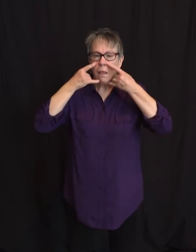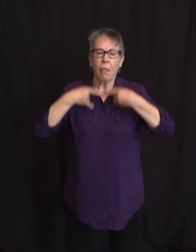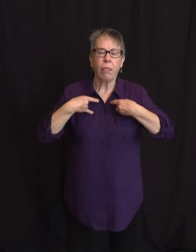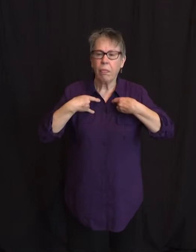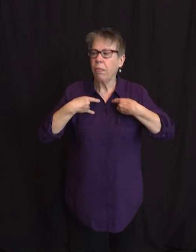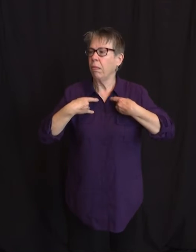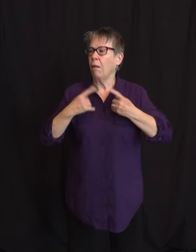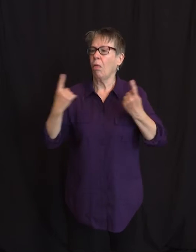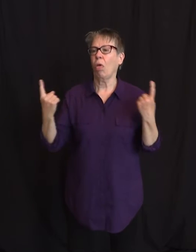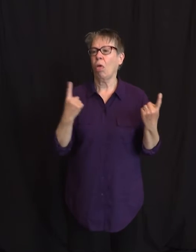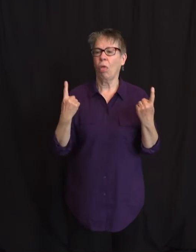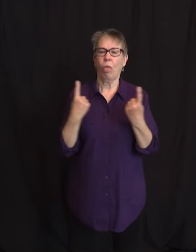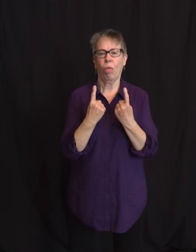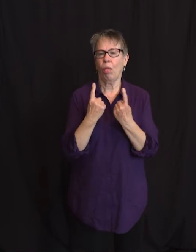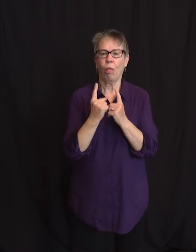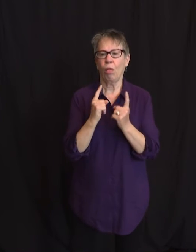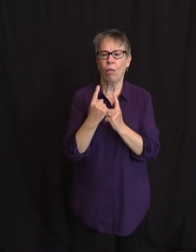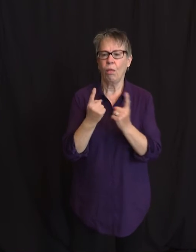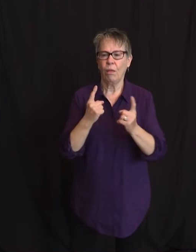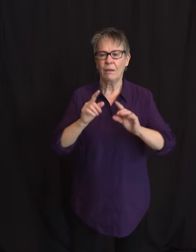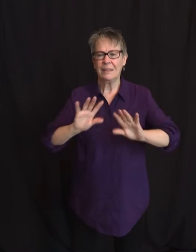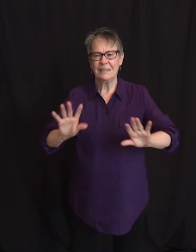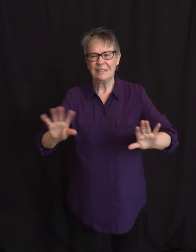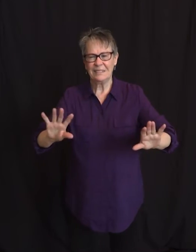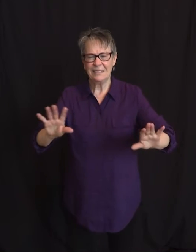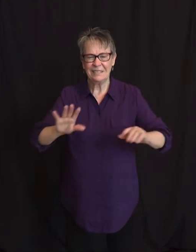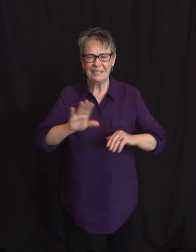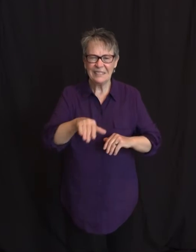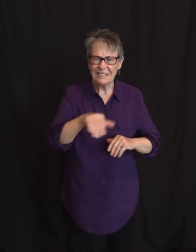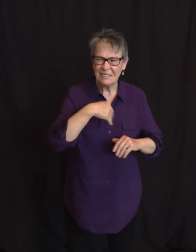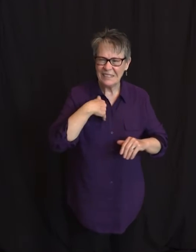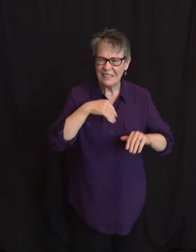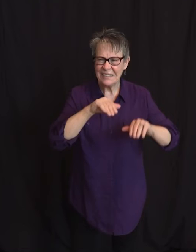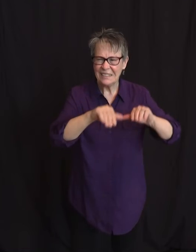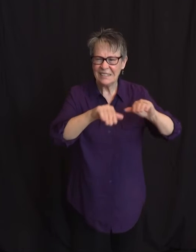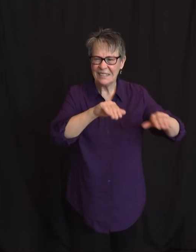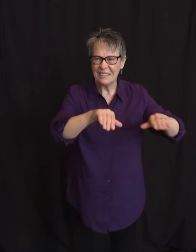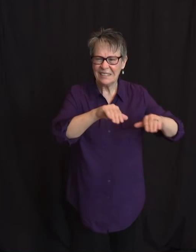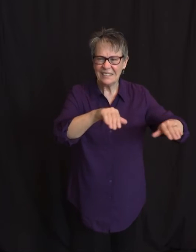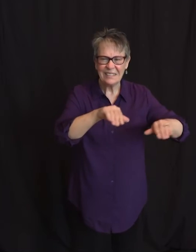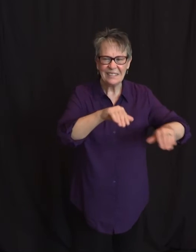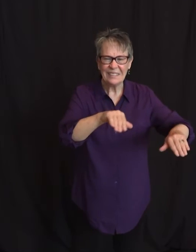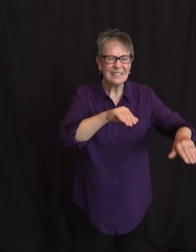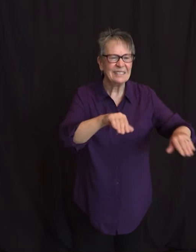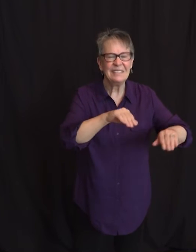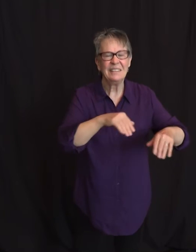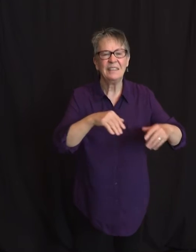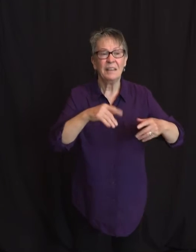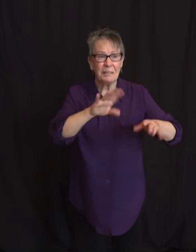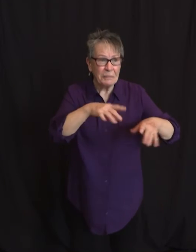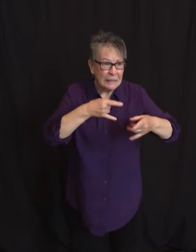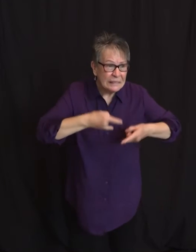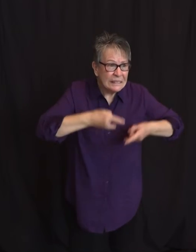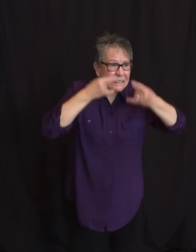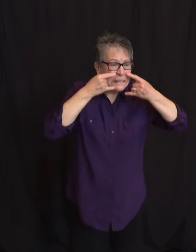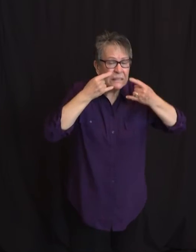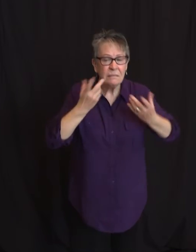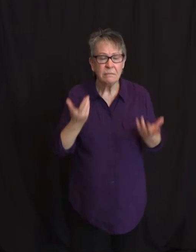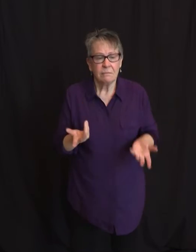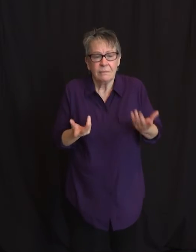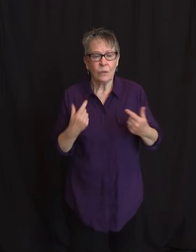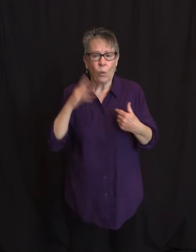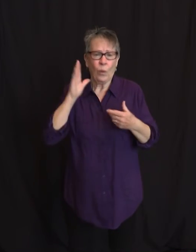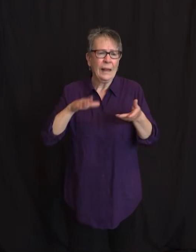So there seems to be a little bit of fatigue generally in the population that is starting. Are you concerned about